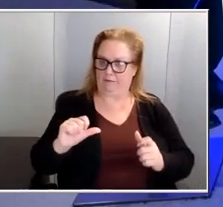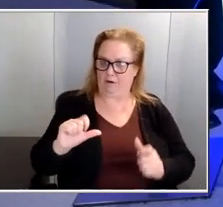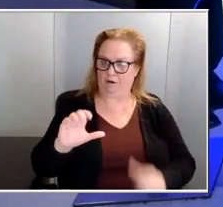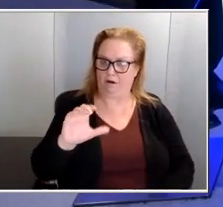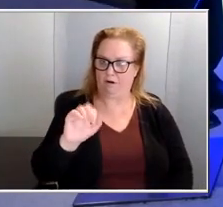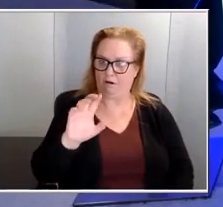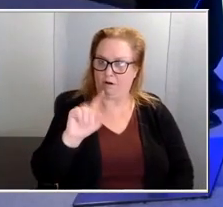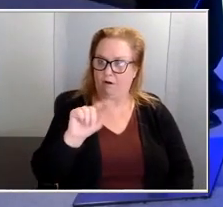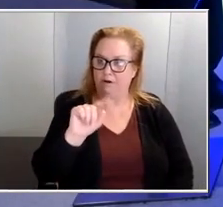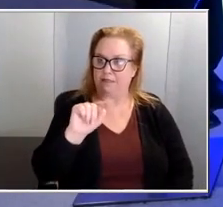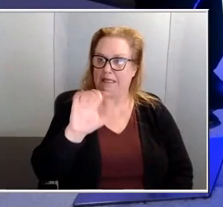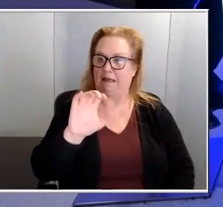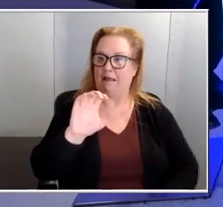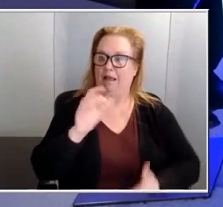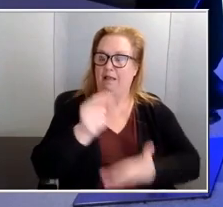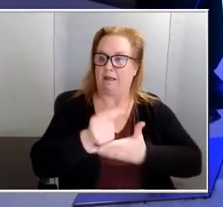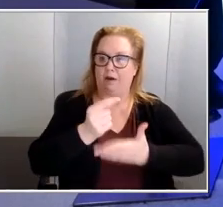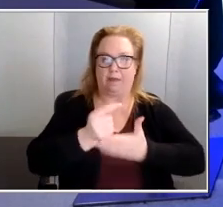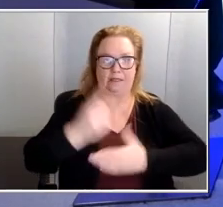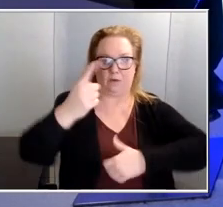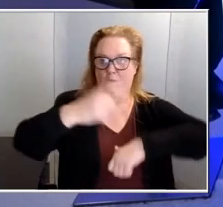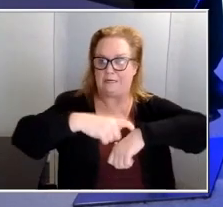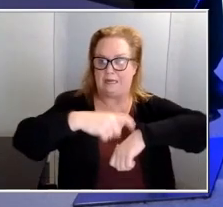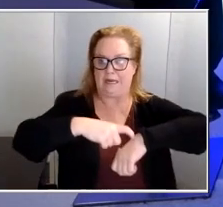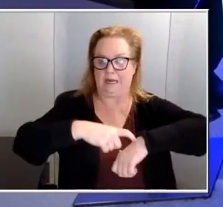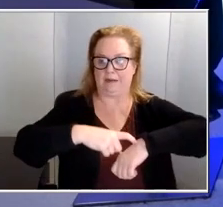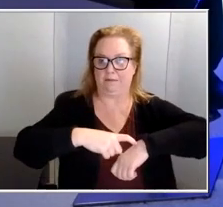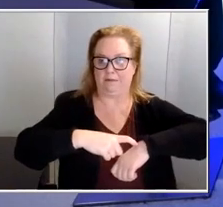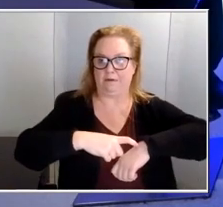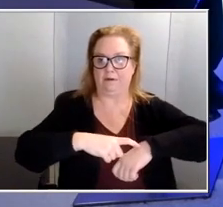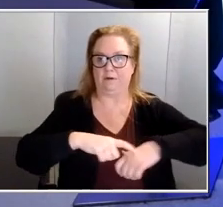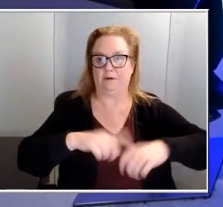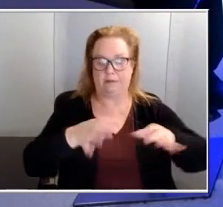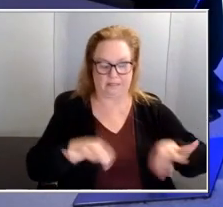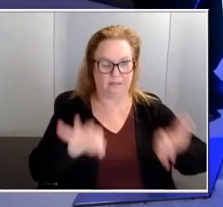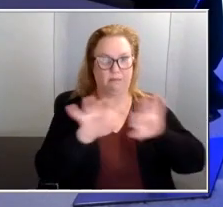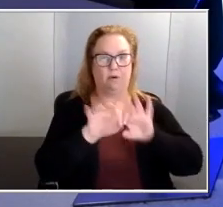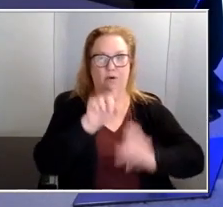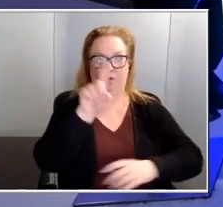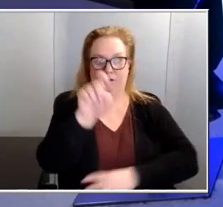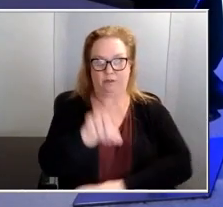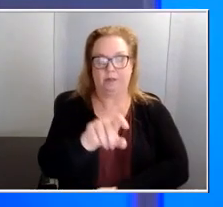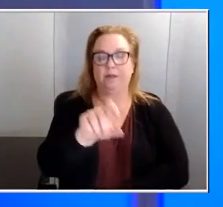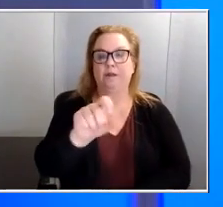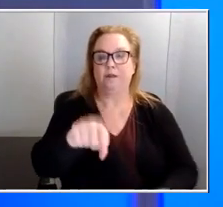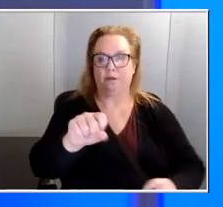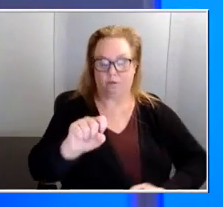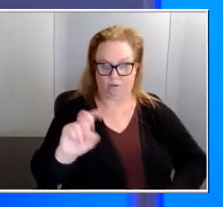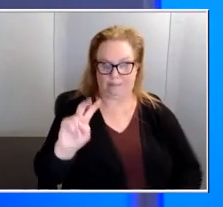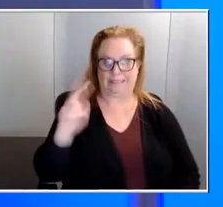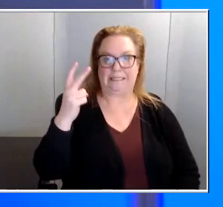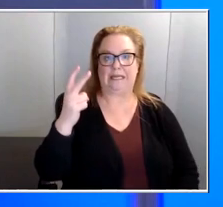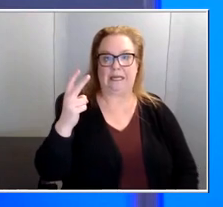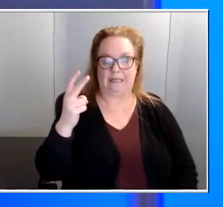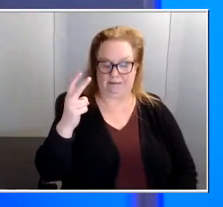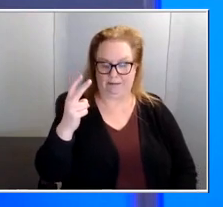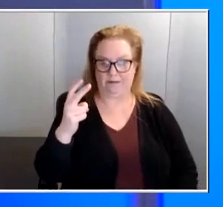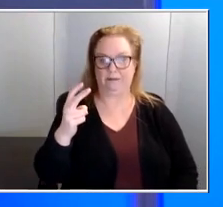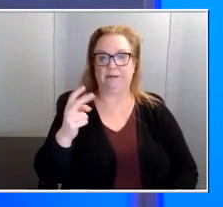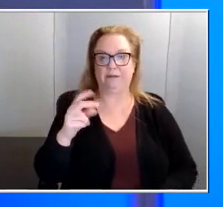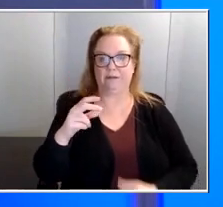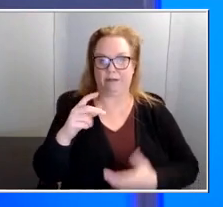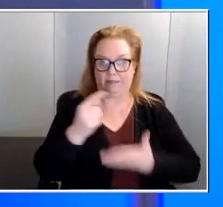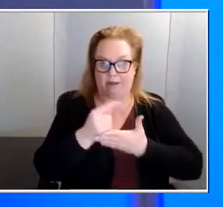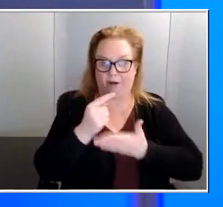therapy treatment, or is that one time, one and done? Yes, no, that's a really important question. We are doing second CAR T cell therapies in